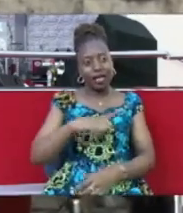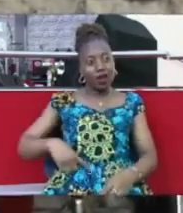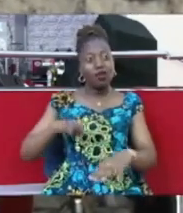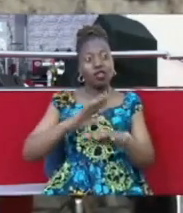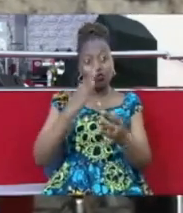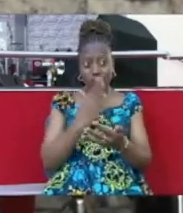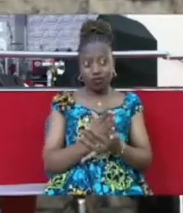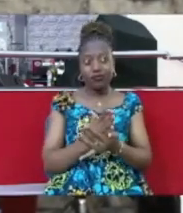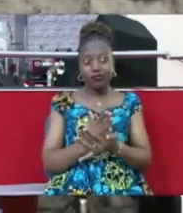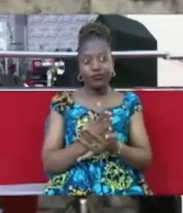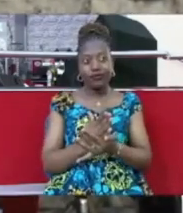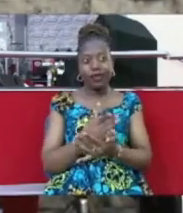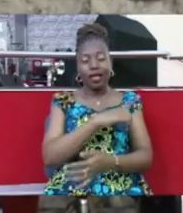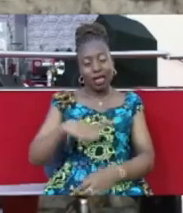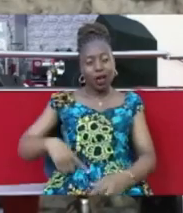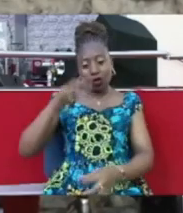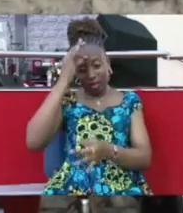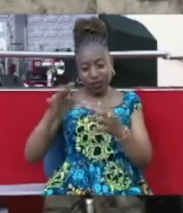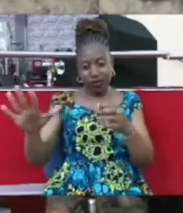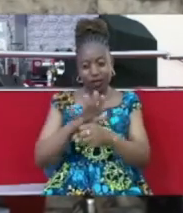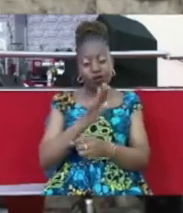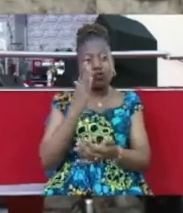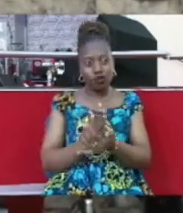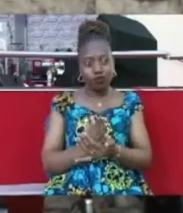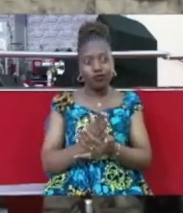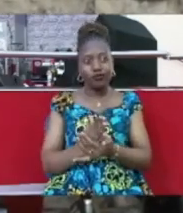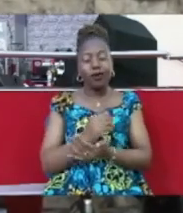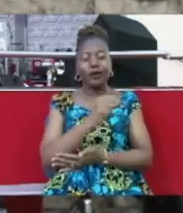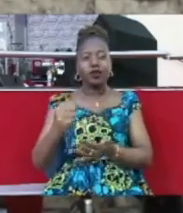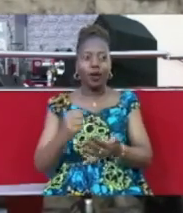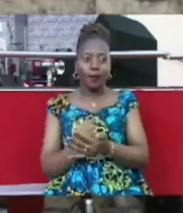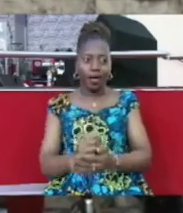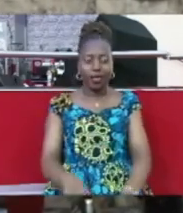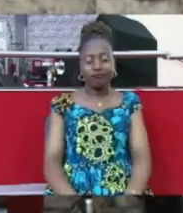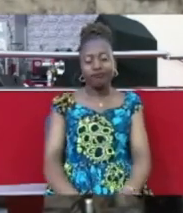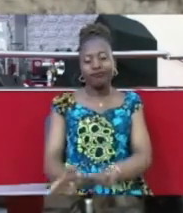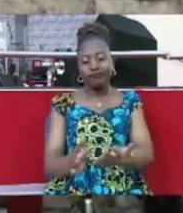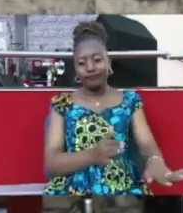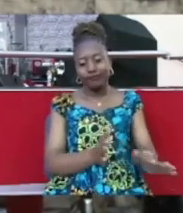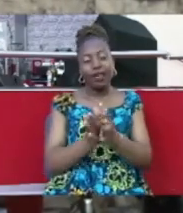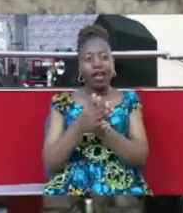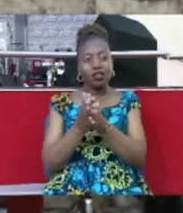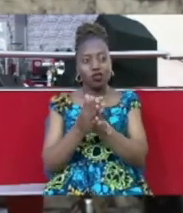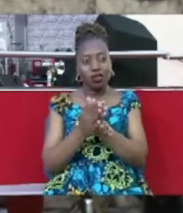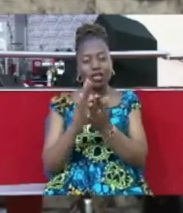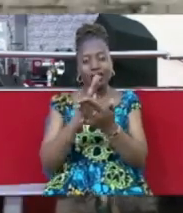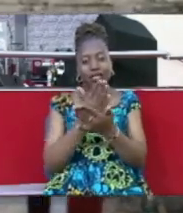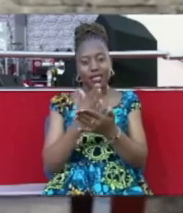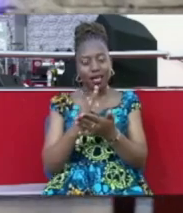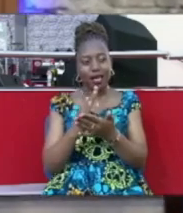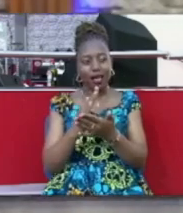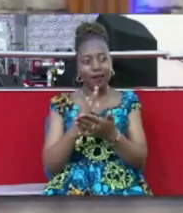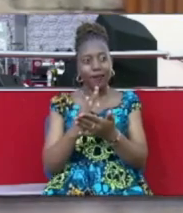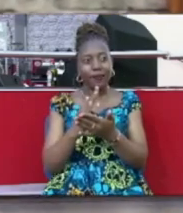He? Mungu ni mwema. The Lord is faithful, isn't He? Mungu ni mwaminifu. Amen. A story is told. Habari ikasemwa.